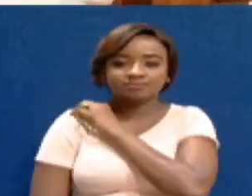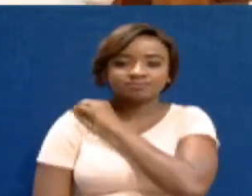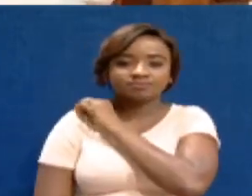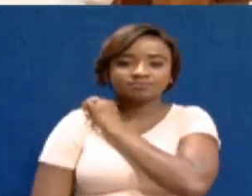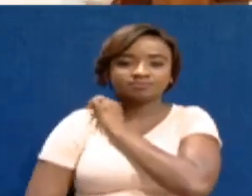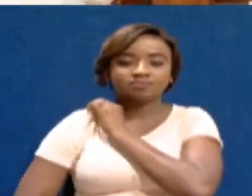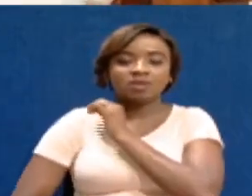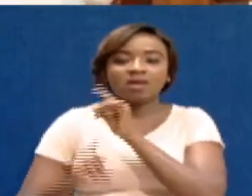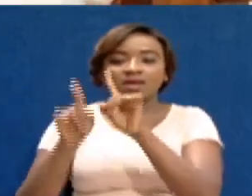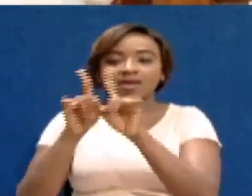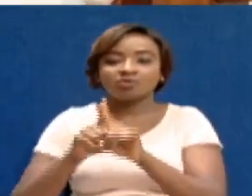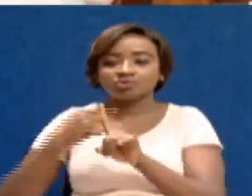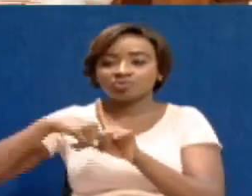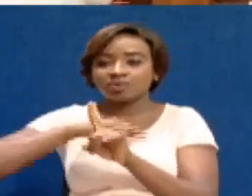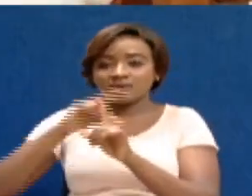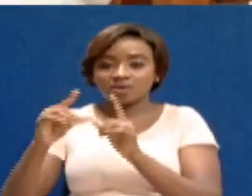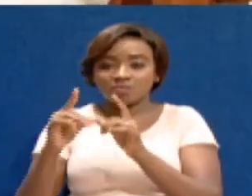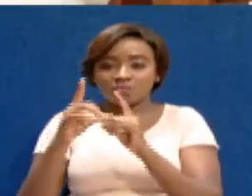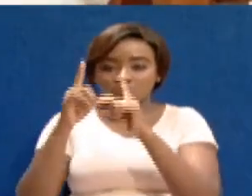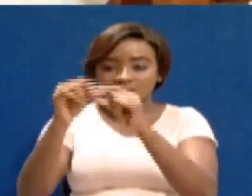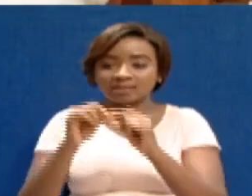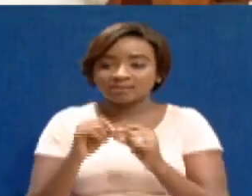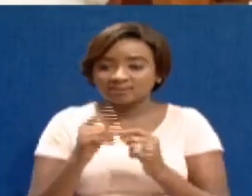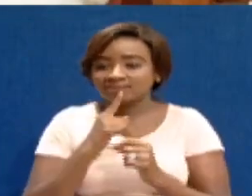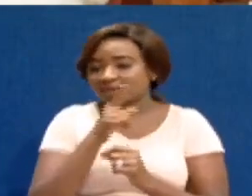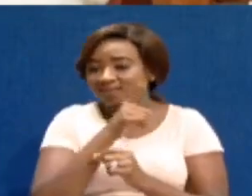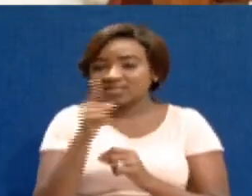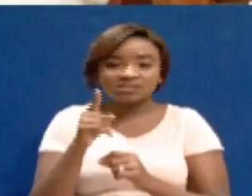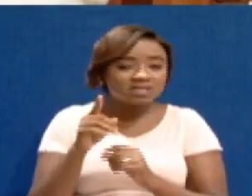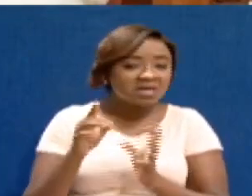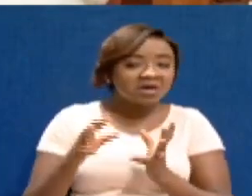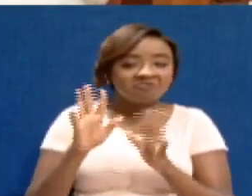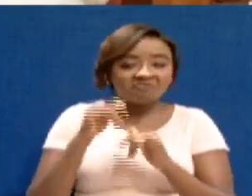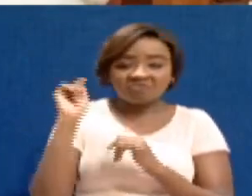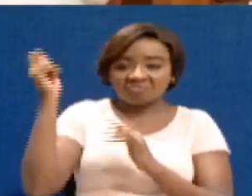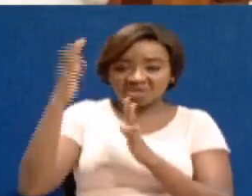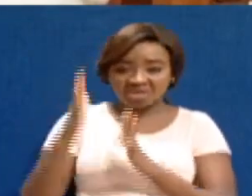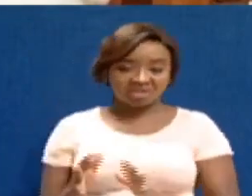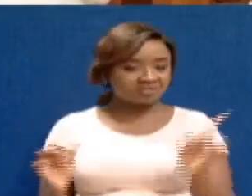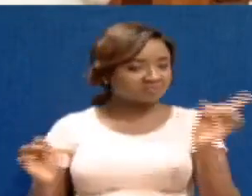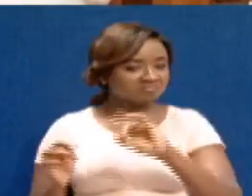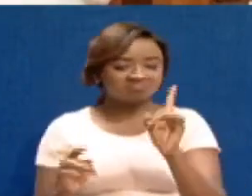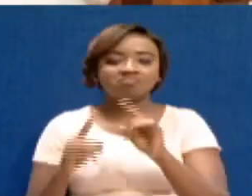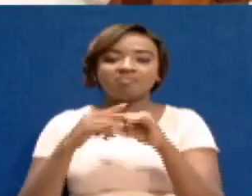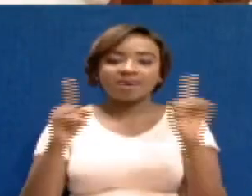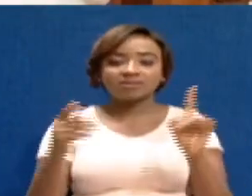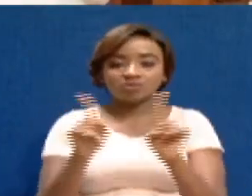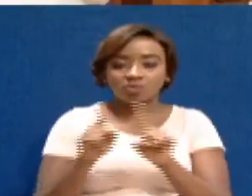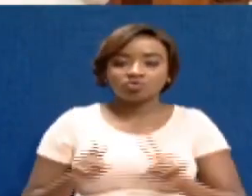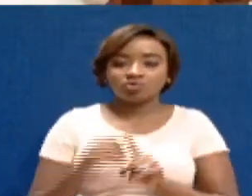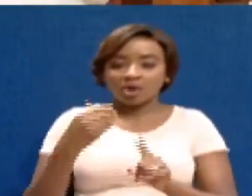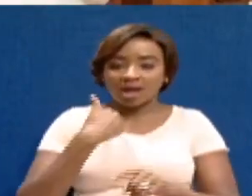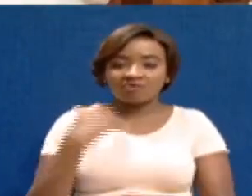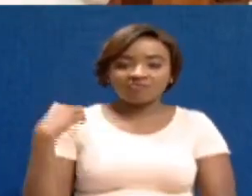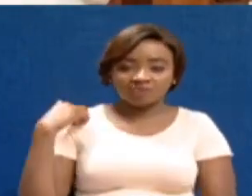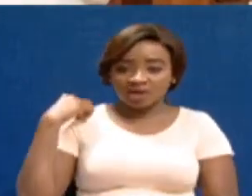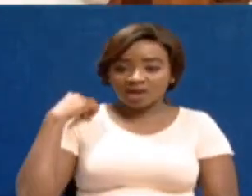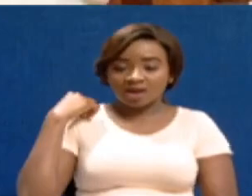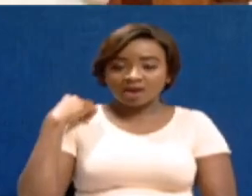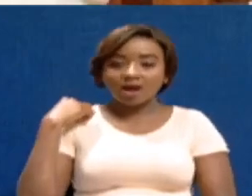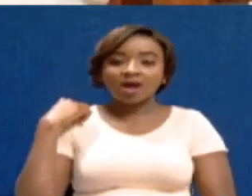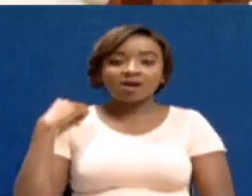people. And it was this that had to be addressed, because it really, the issues were economic, bringing the country to a standstill.